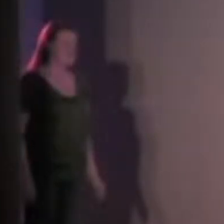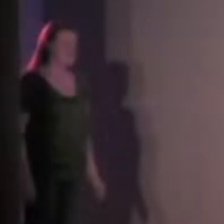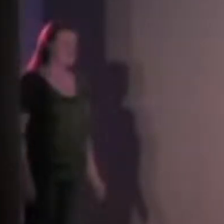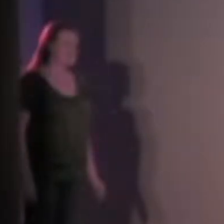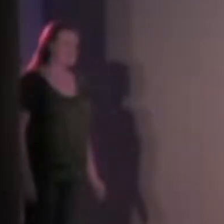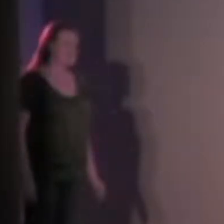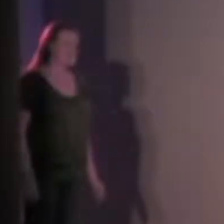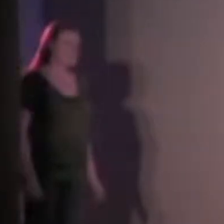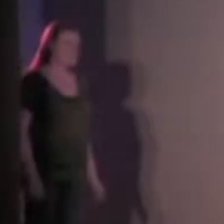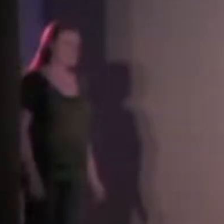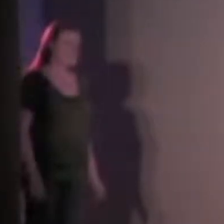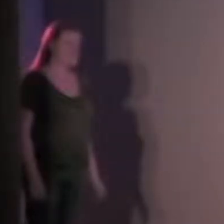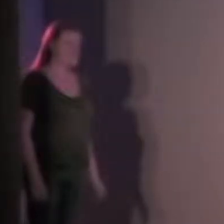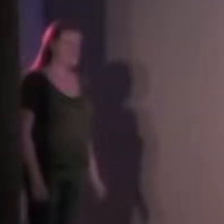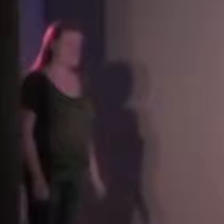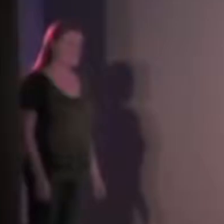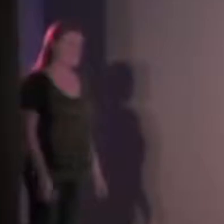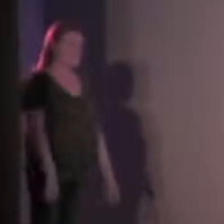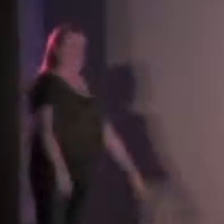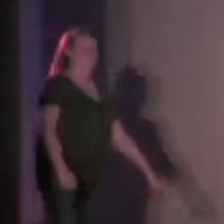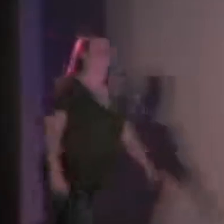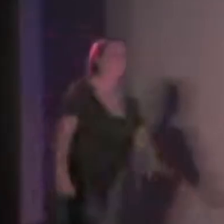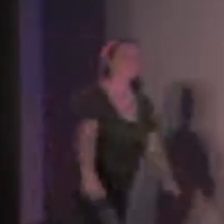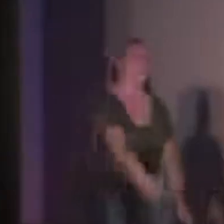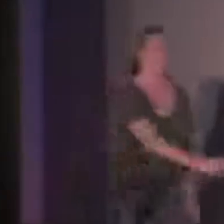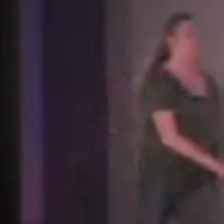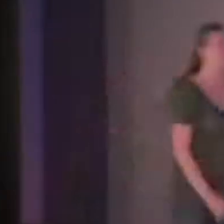Her dog is 107 years old.